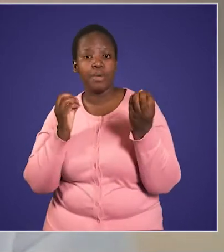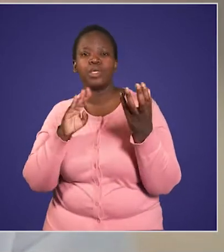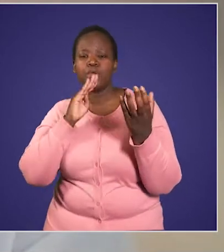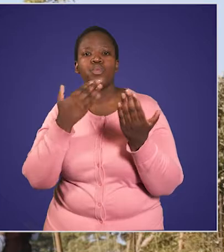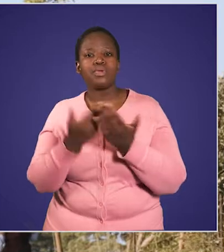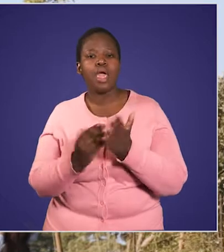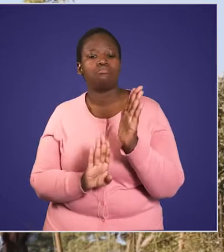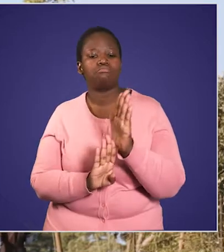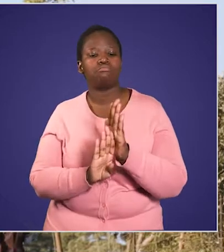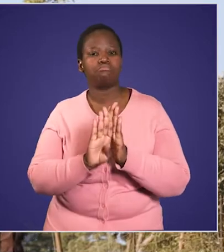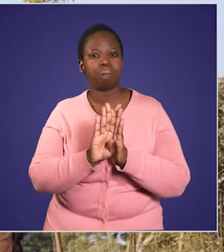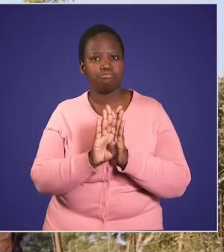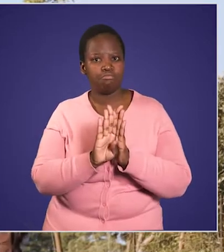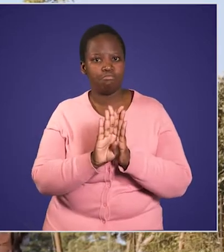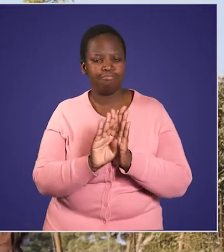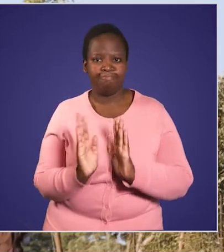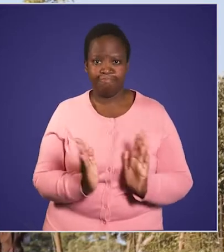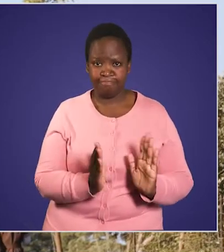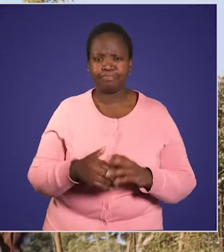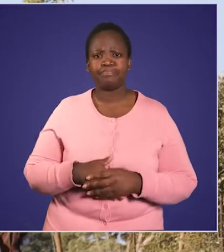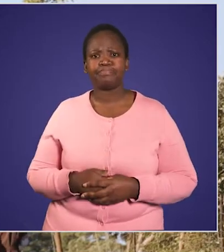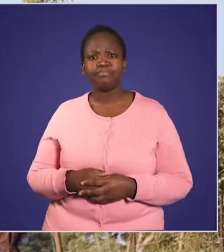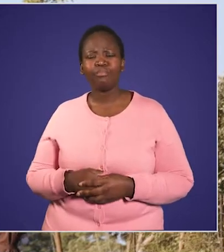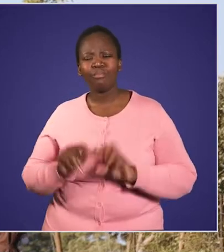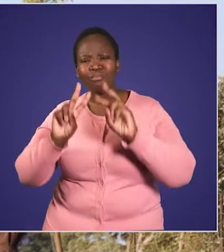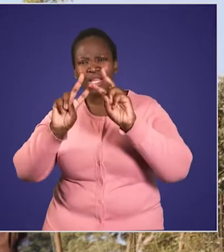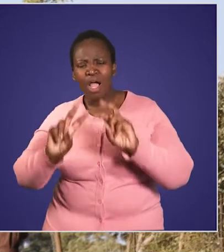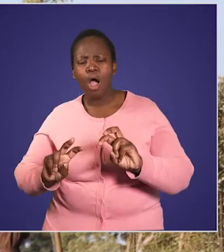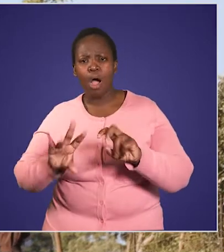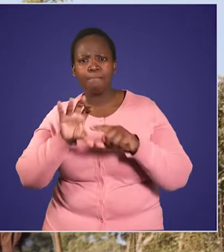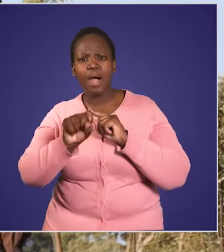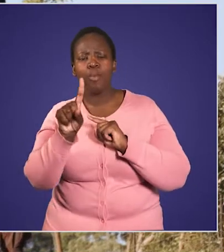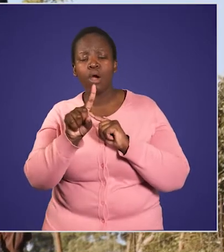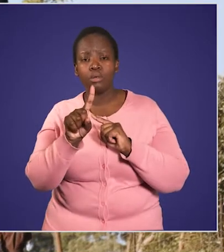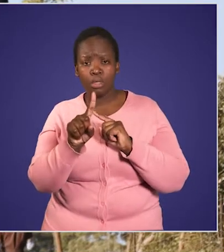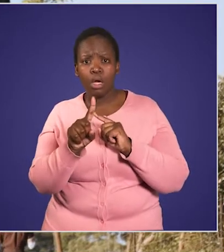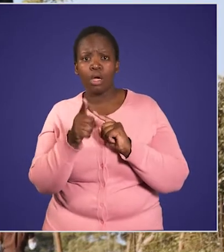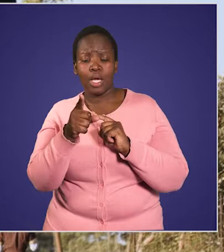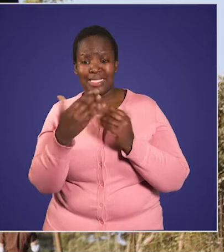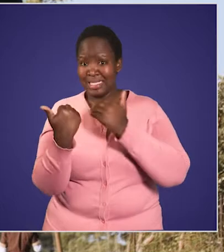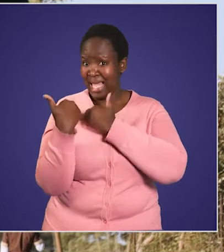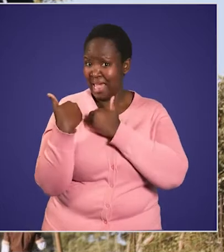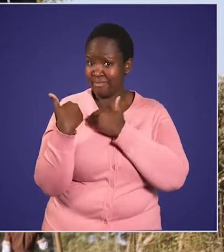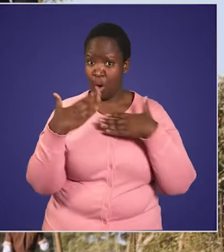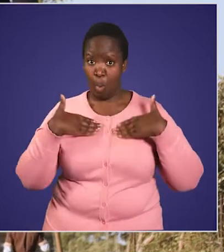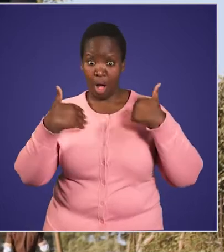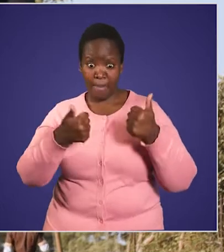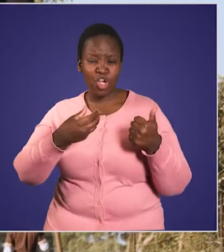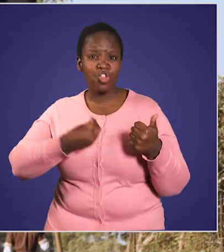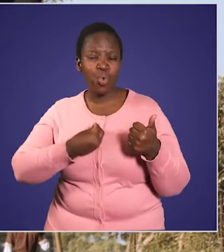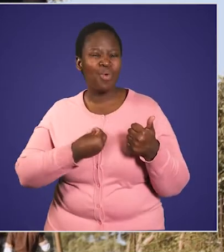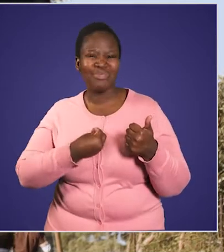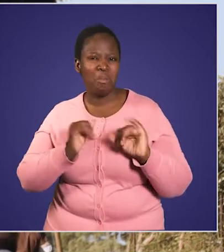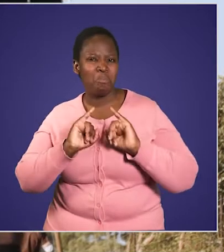move forward. The study found that due to school closures and different forms of lockdown, the safety and well-being of young people